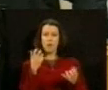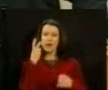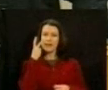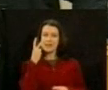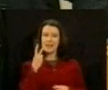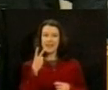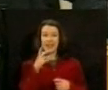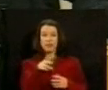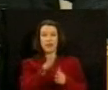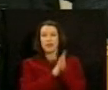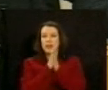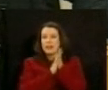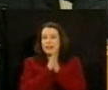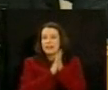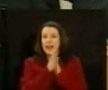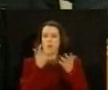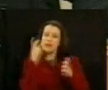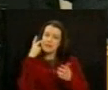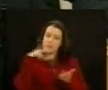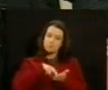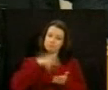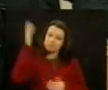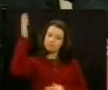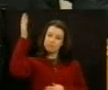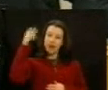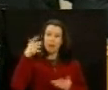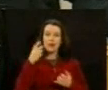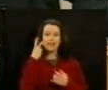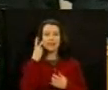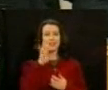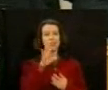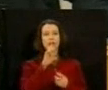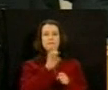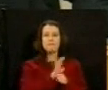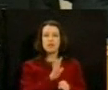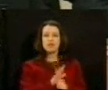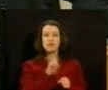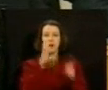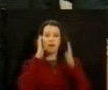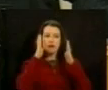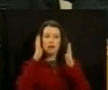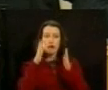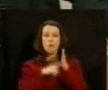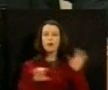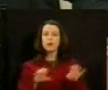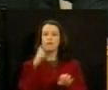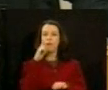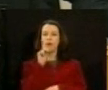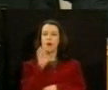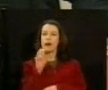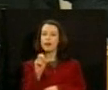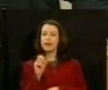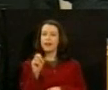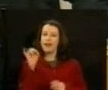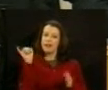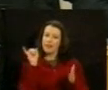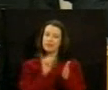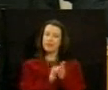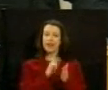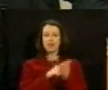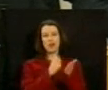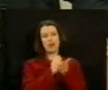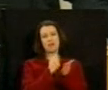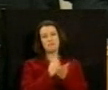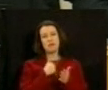to see them at the podium, and I want to see their passion and conviction, what they want to do for Knox County. And that's what helps me, and what they've done in the